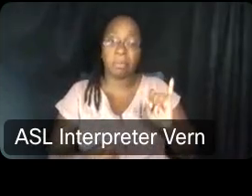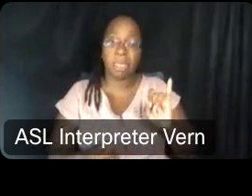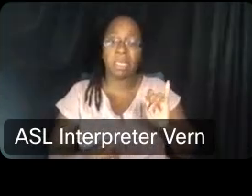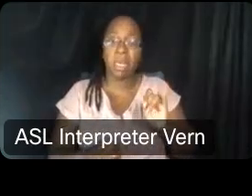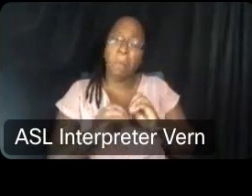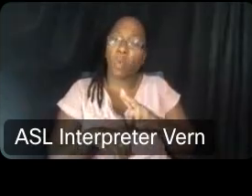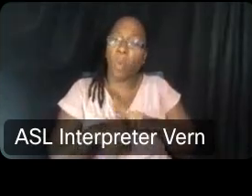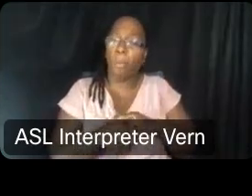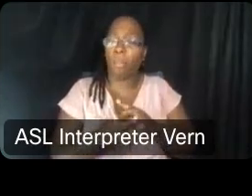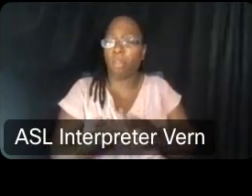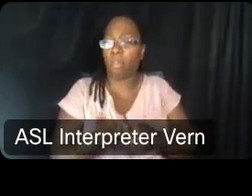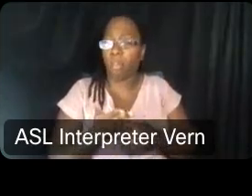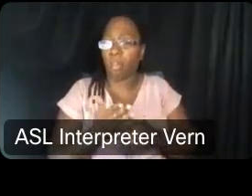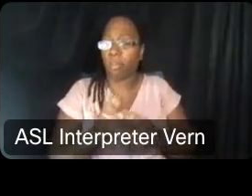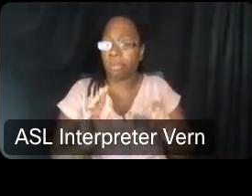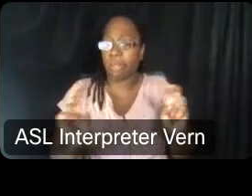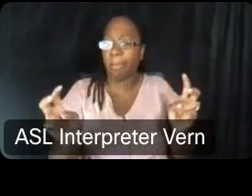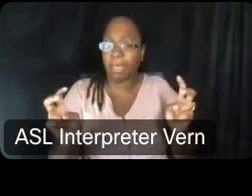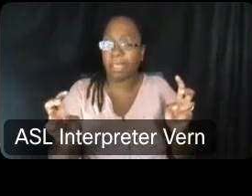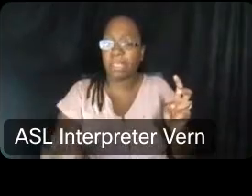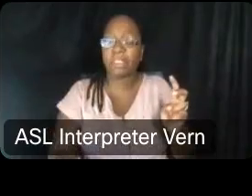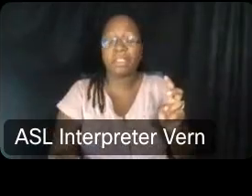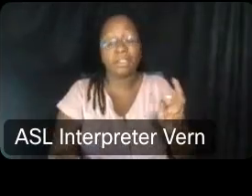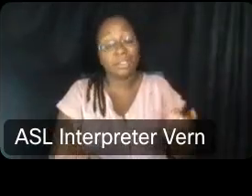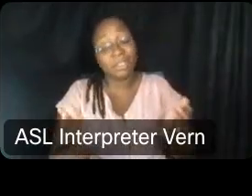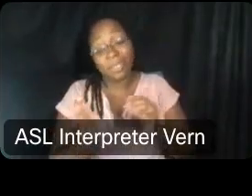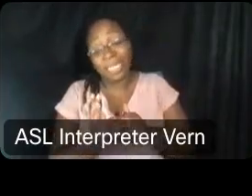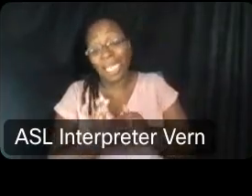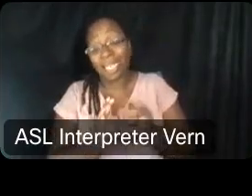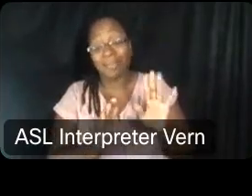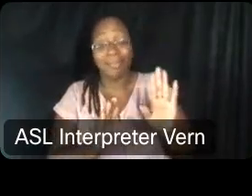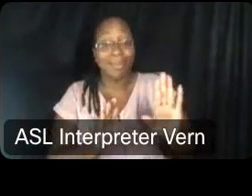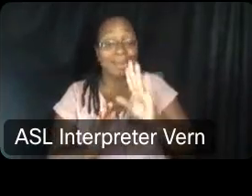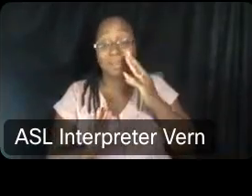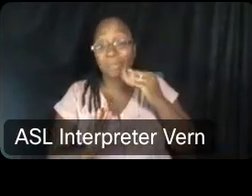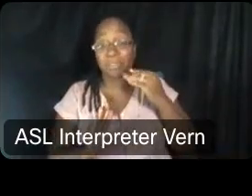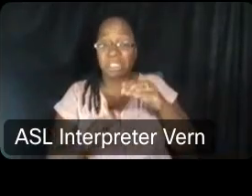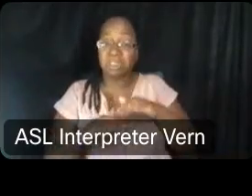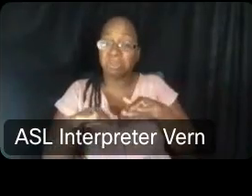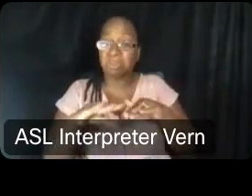needed, especially since, again, these are overlapping experiences.